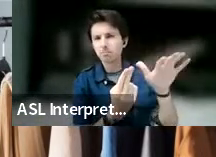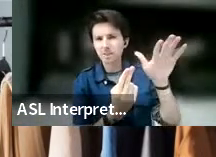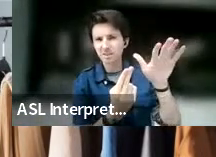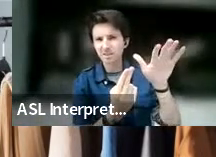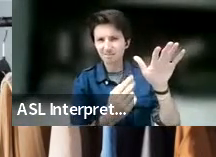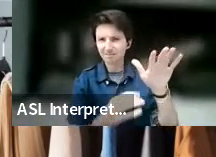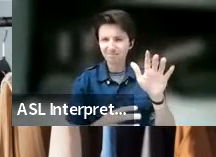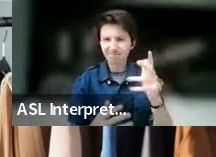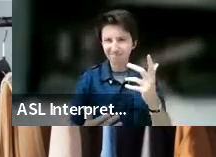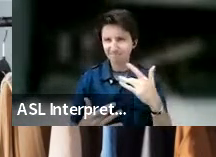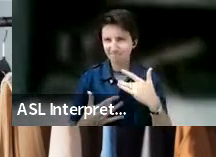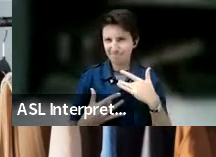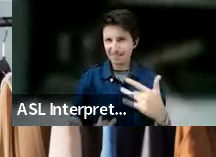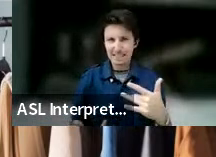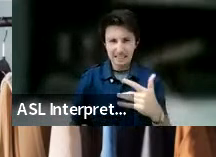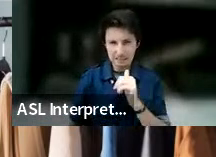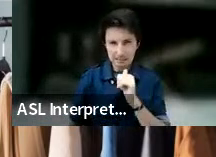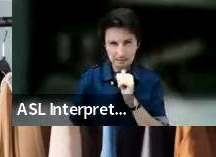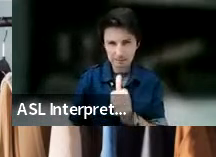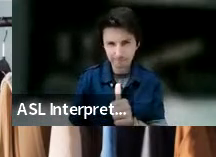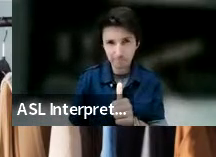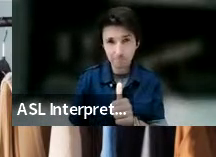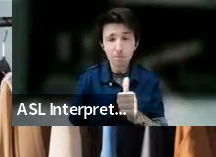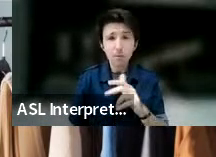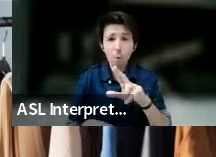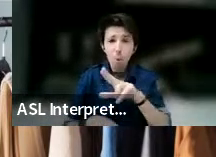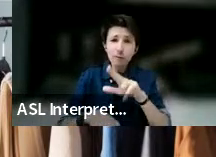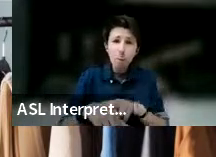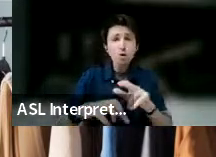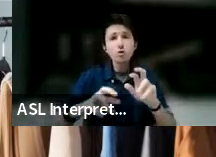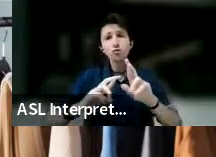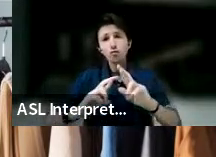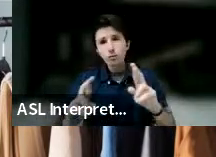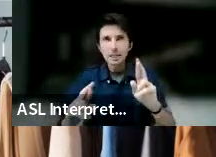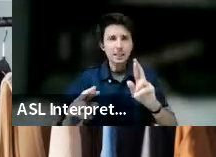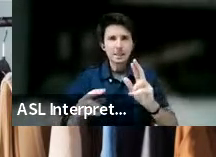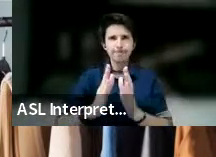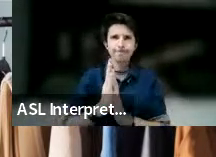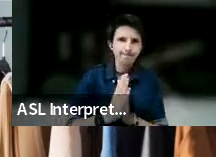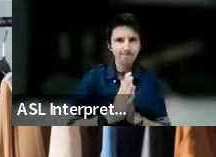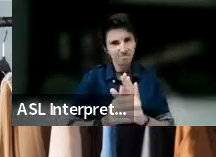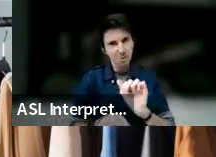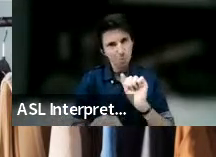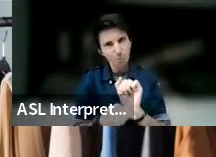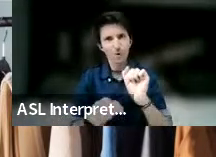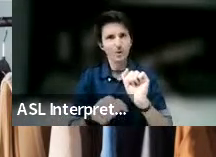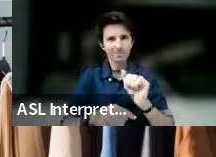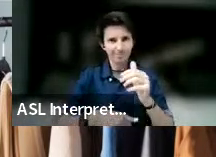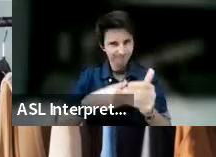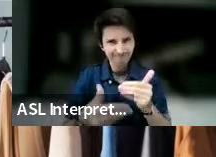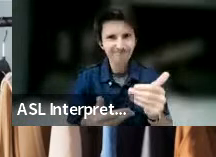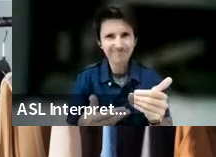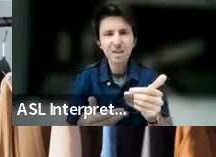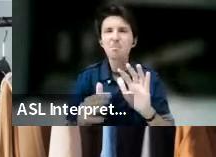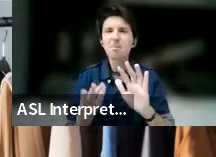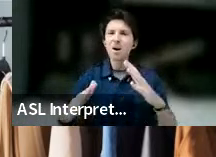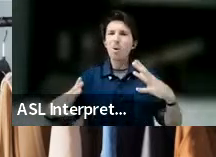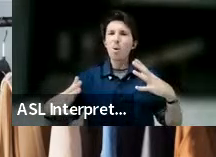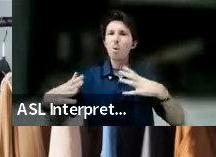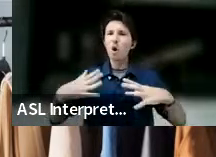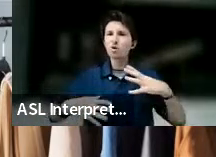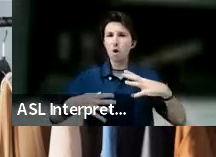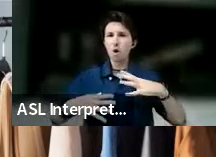our members are always ready and prepared to work, but of course the wardrobe is being specifically requested by